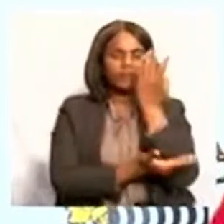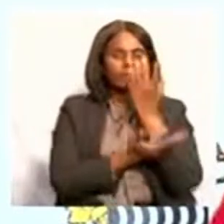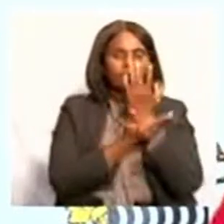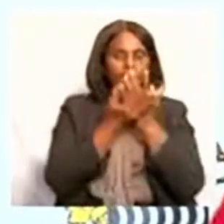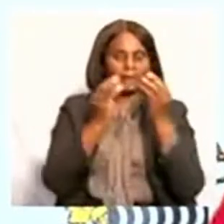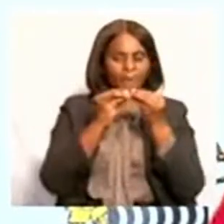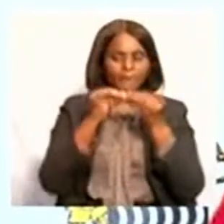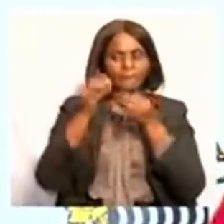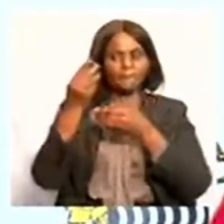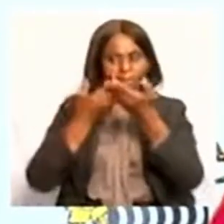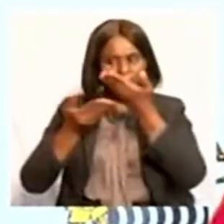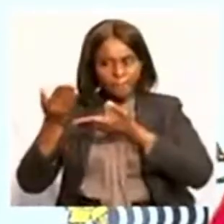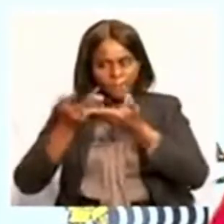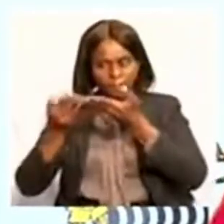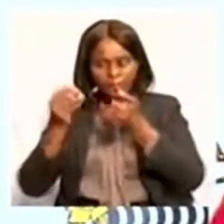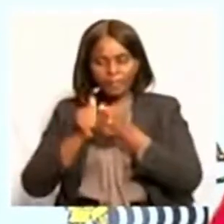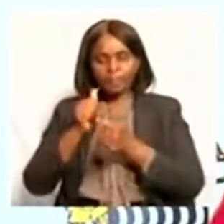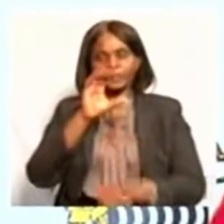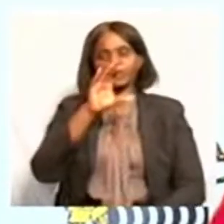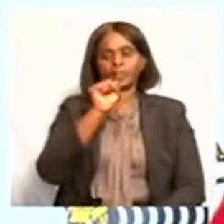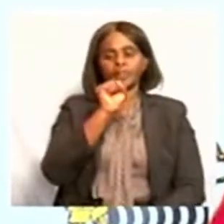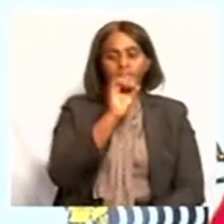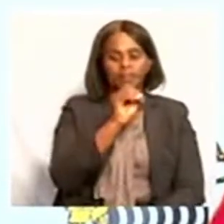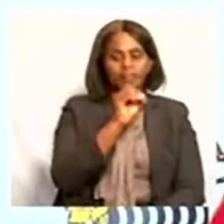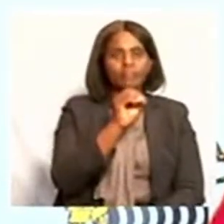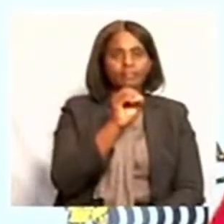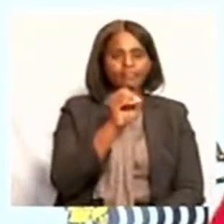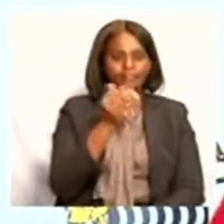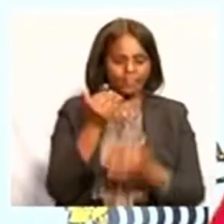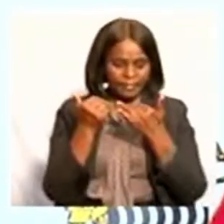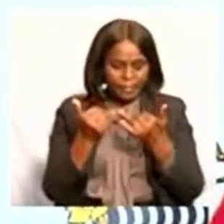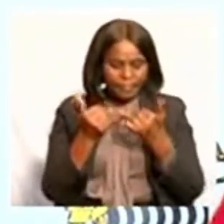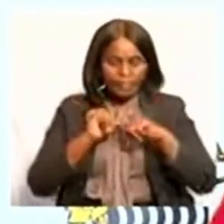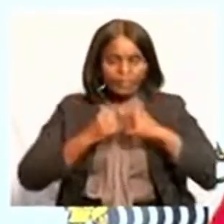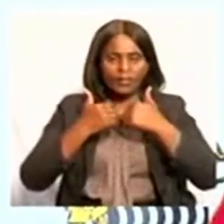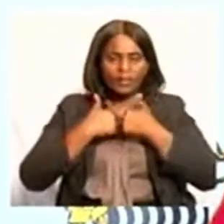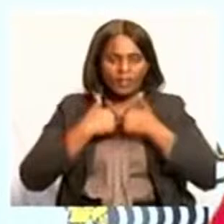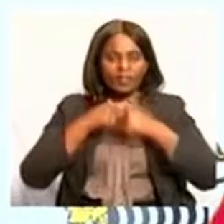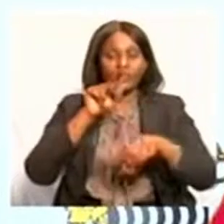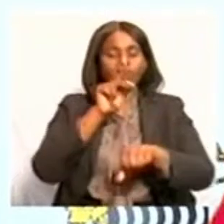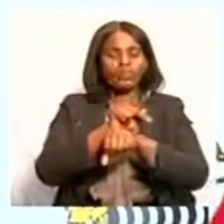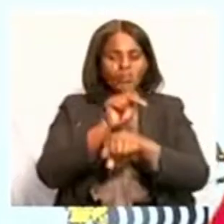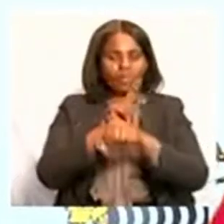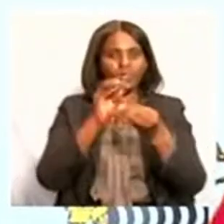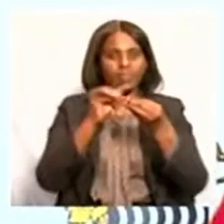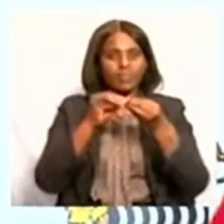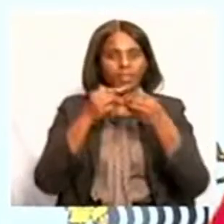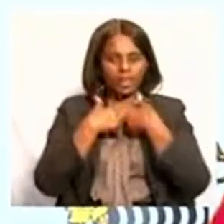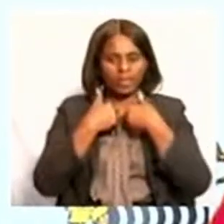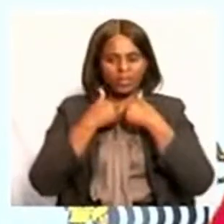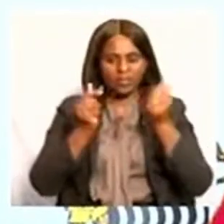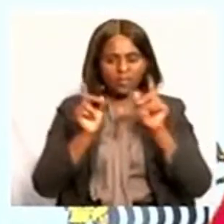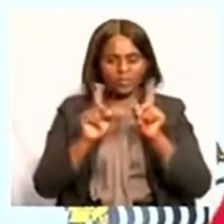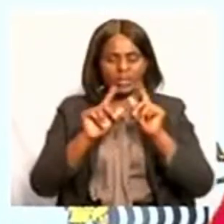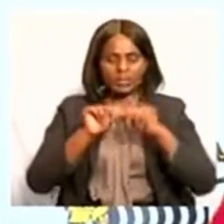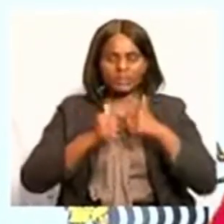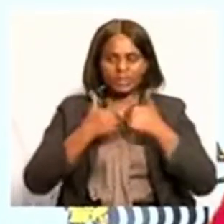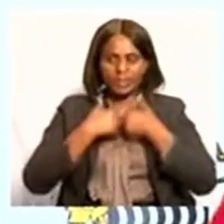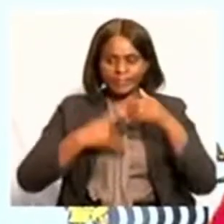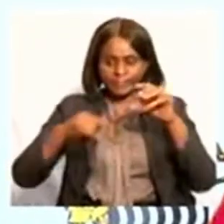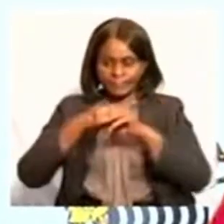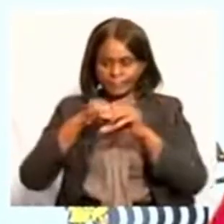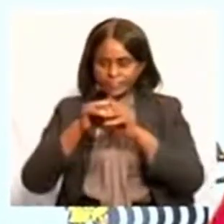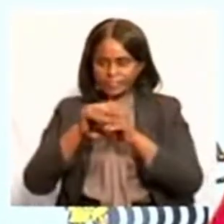our interactions with the CSOs. So currently we are running a project where we are engaging